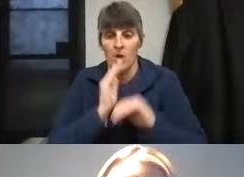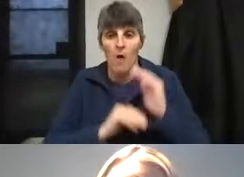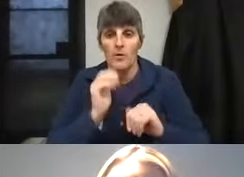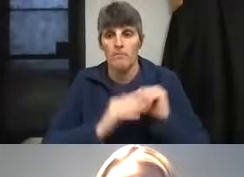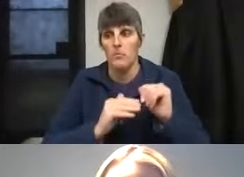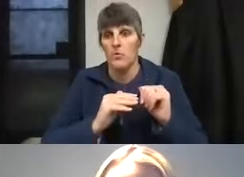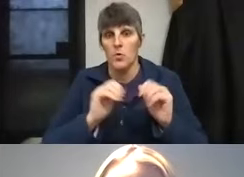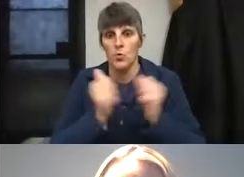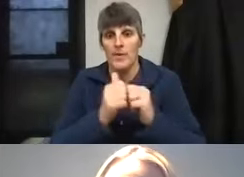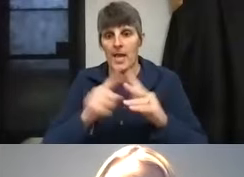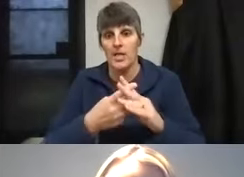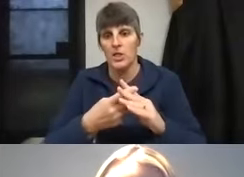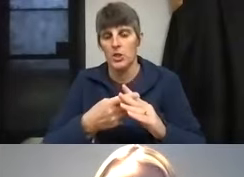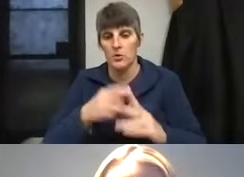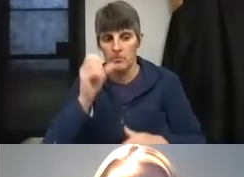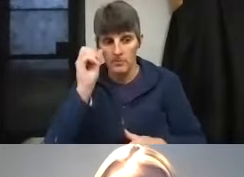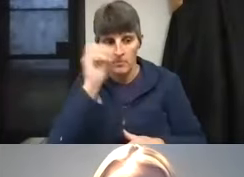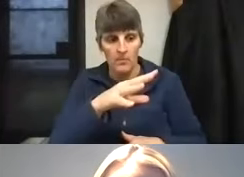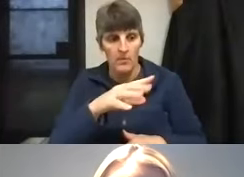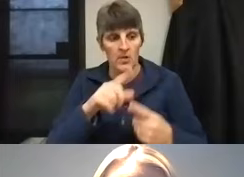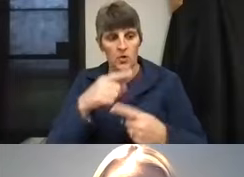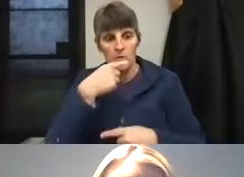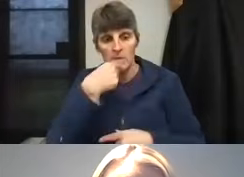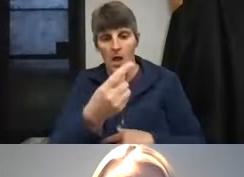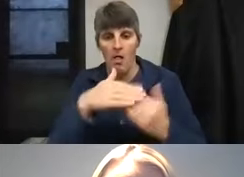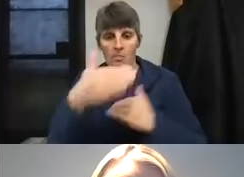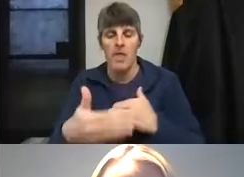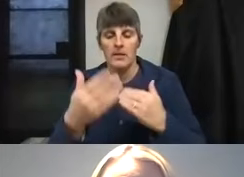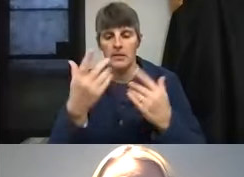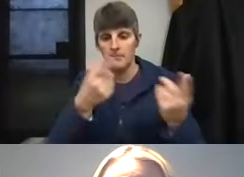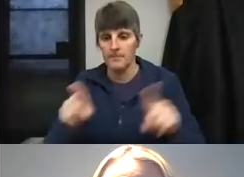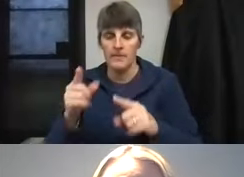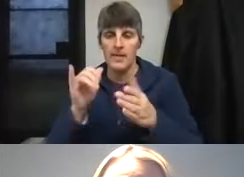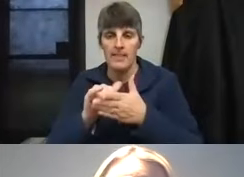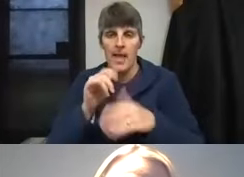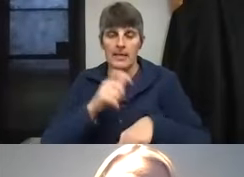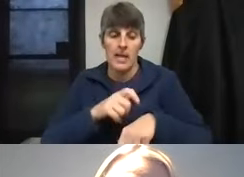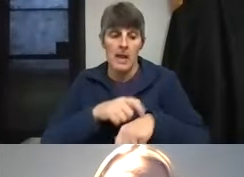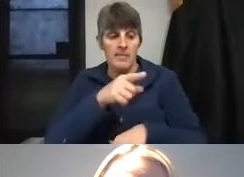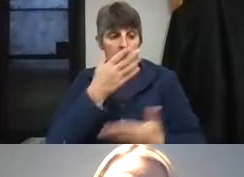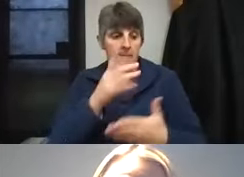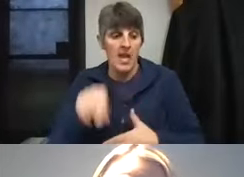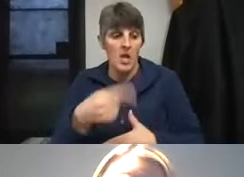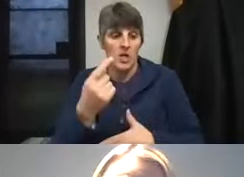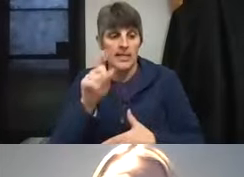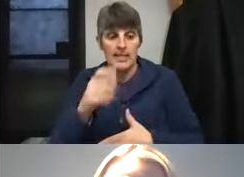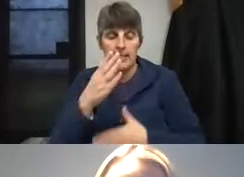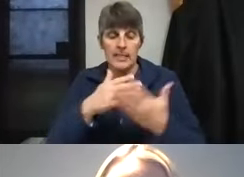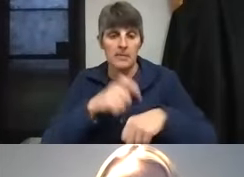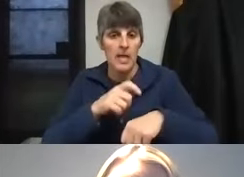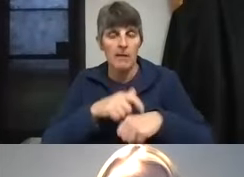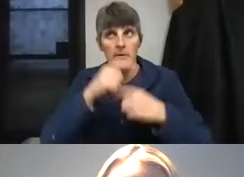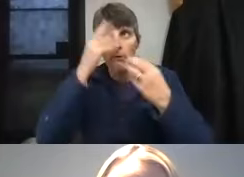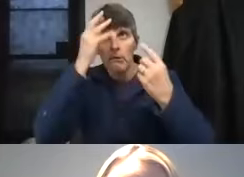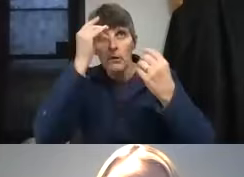initial diagnosis to talk about next steps at that point in time. They might just need some time to